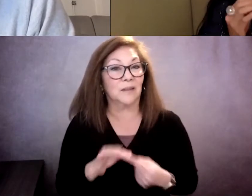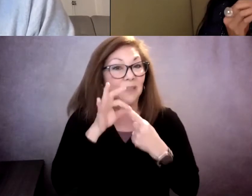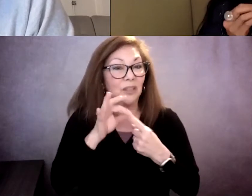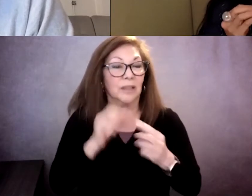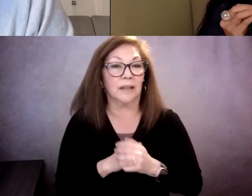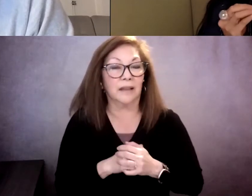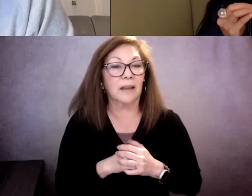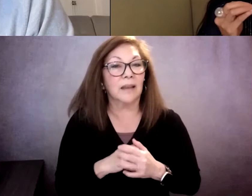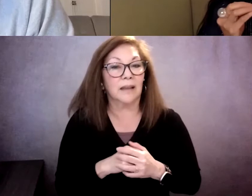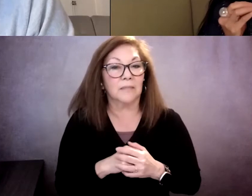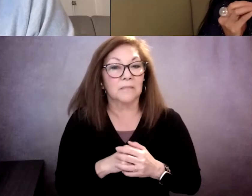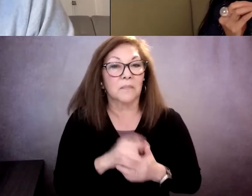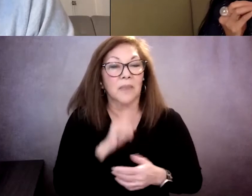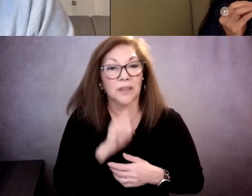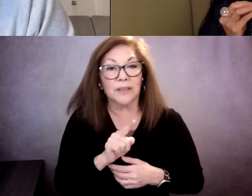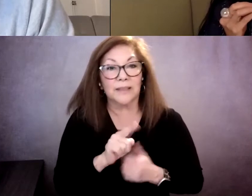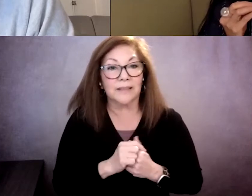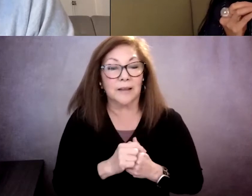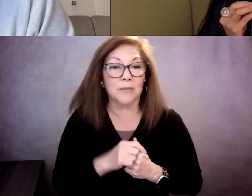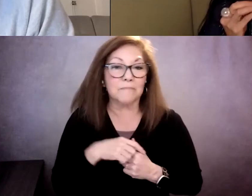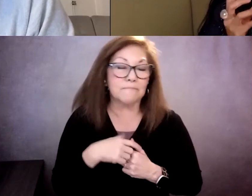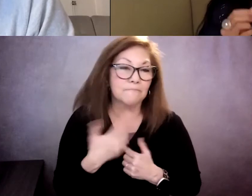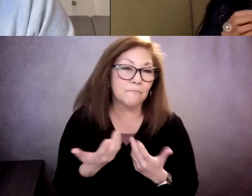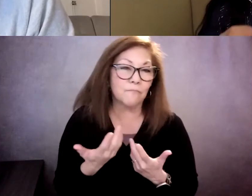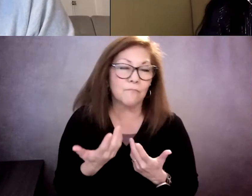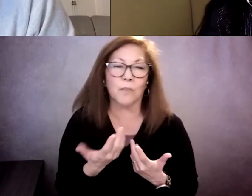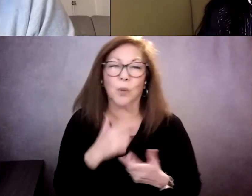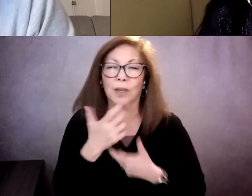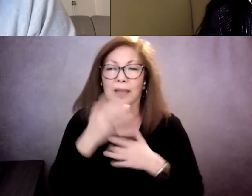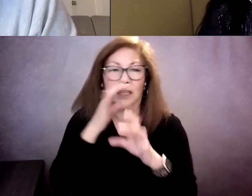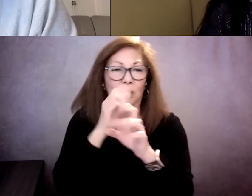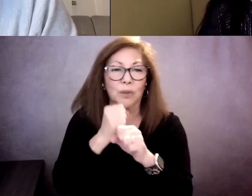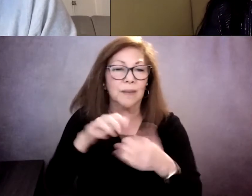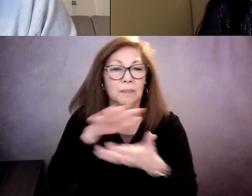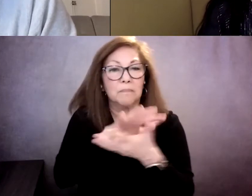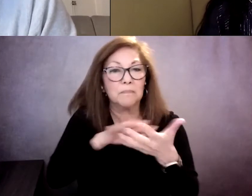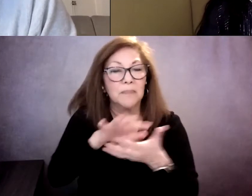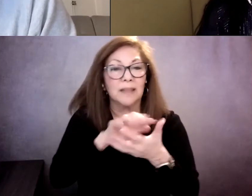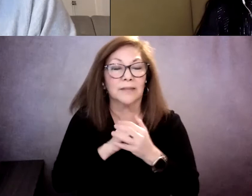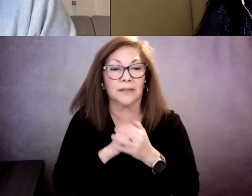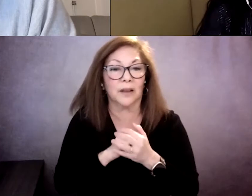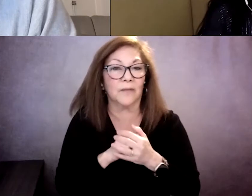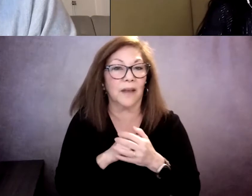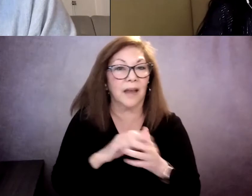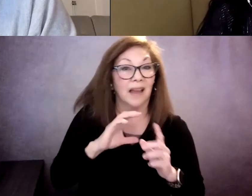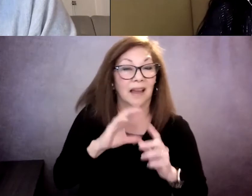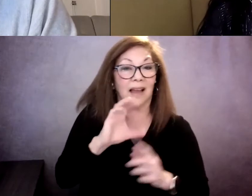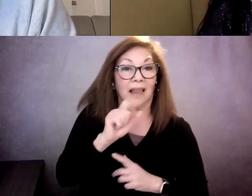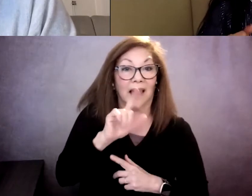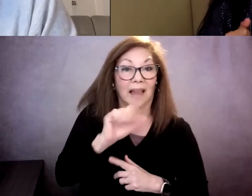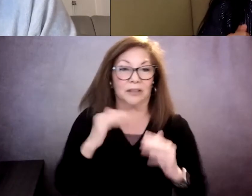it seems to me there's this kind of really intriguing mix of class